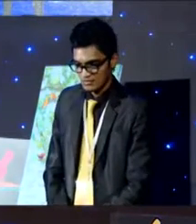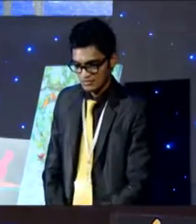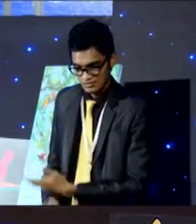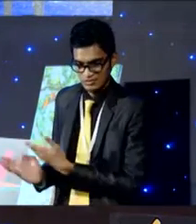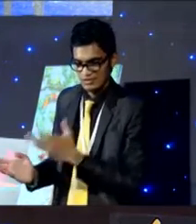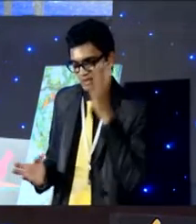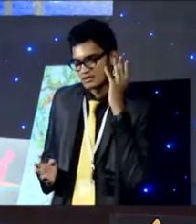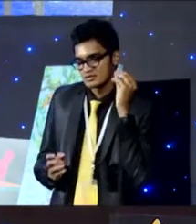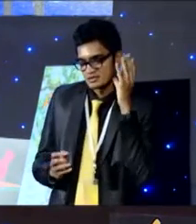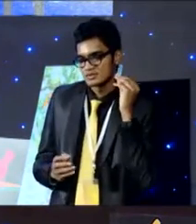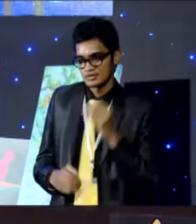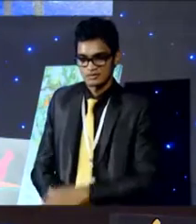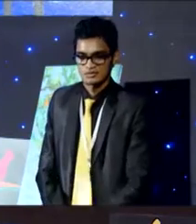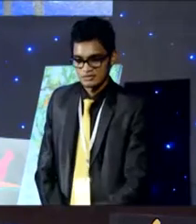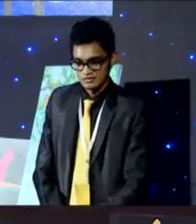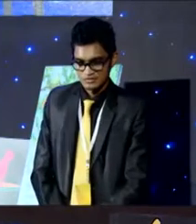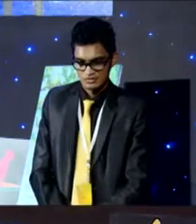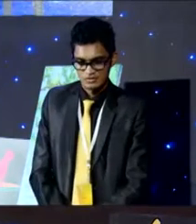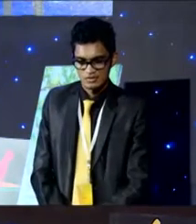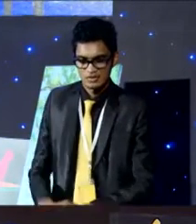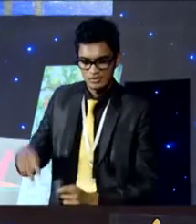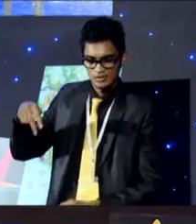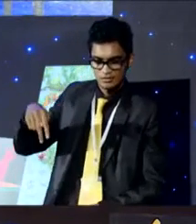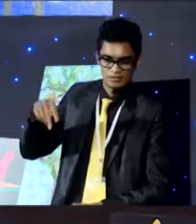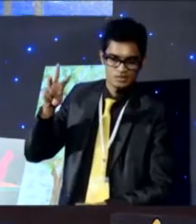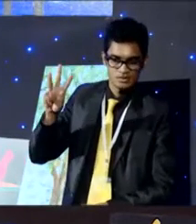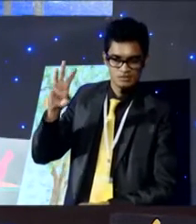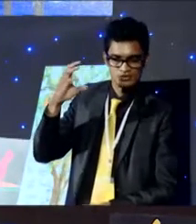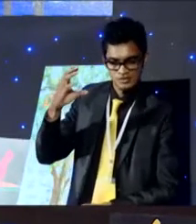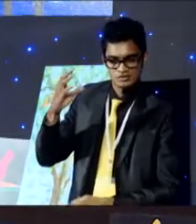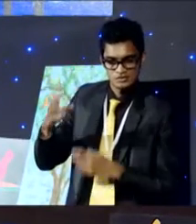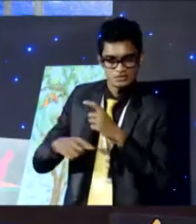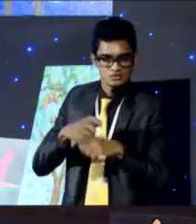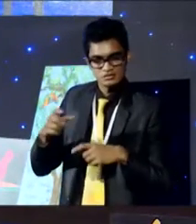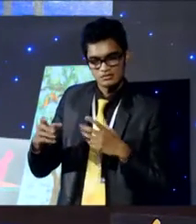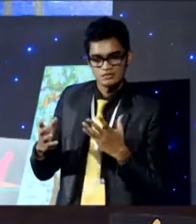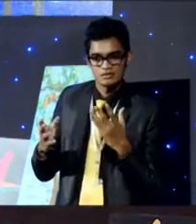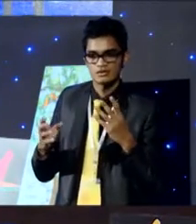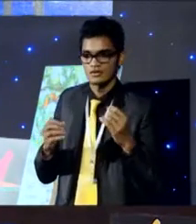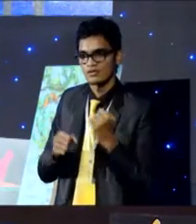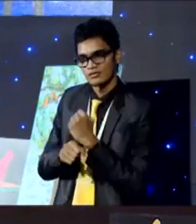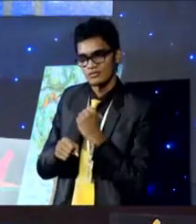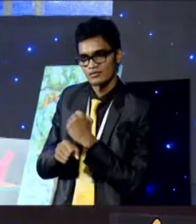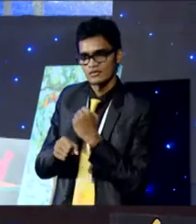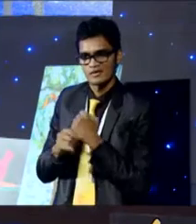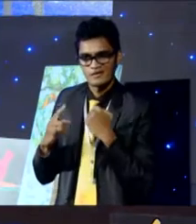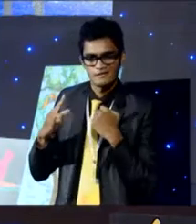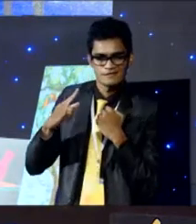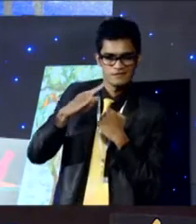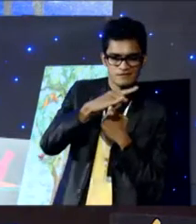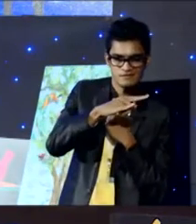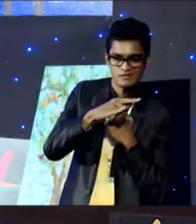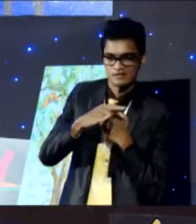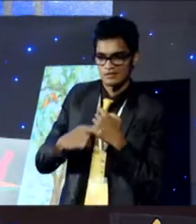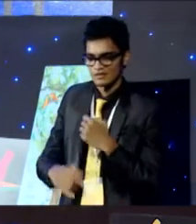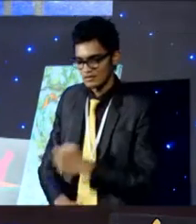one incident. For my PwC work, I was doing my travel, and one of the airlines, they actually saw me walking with my